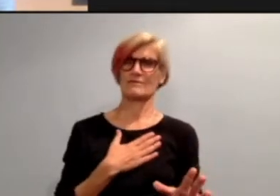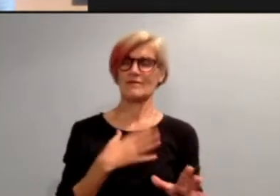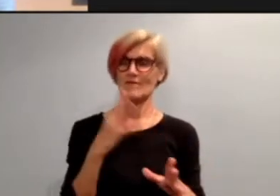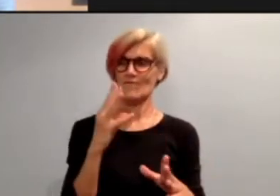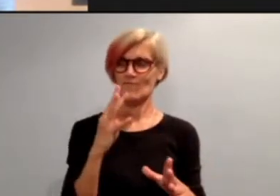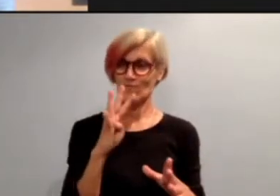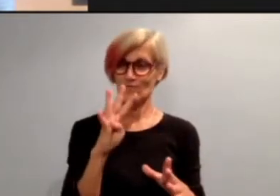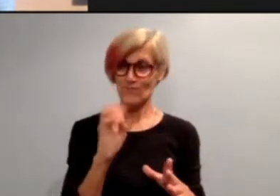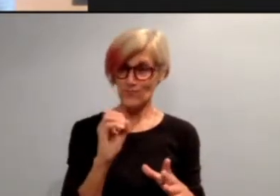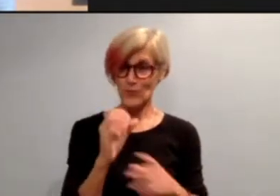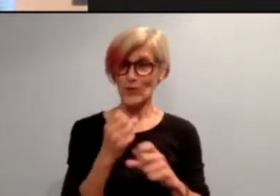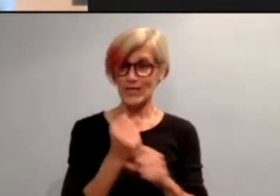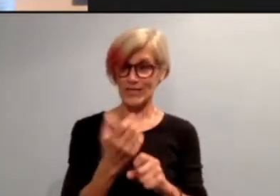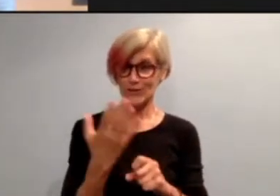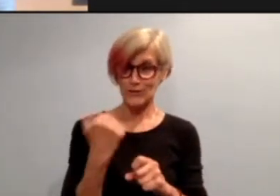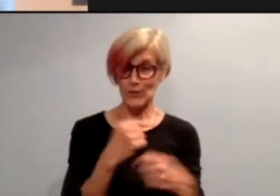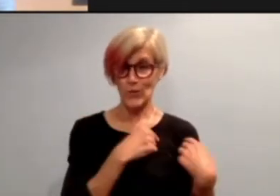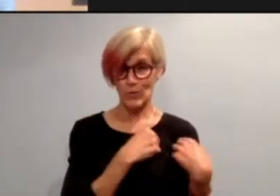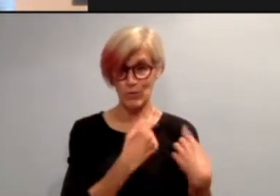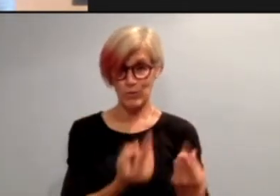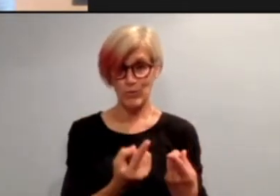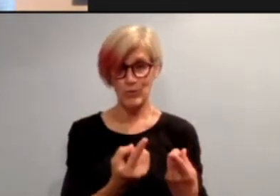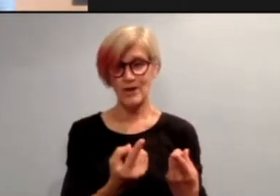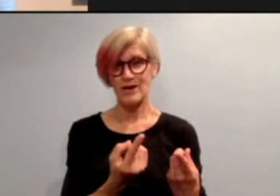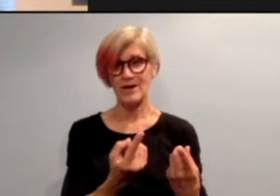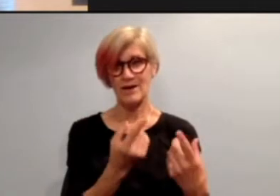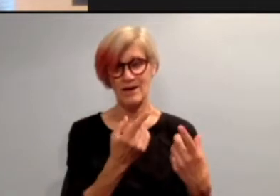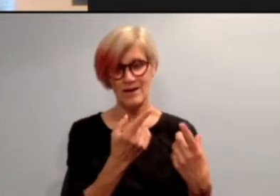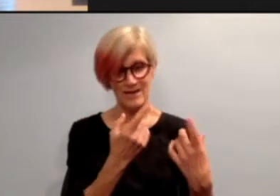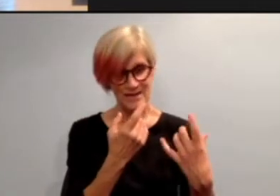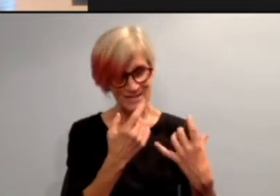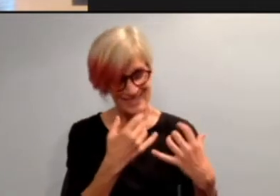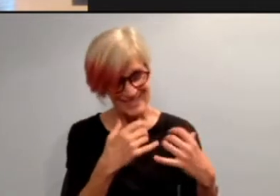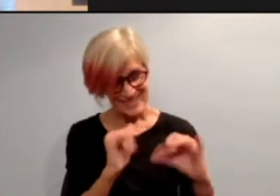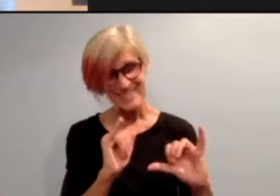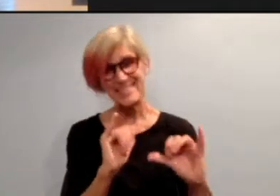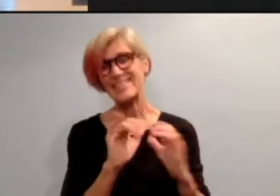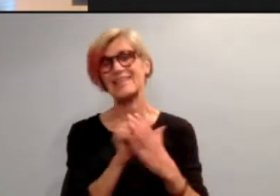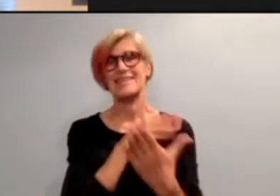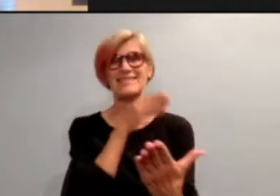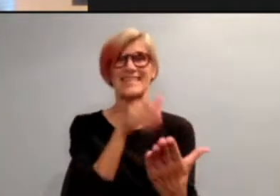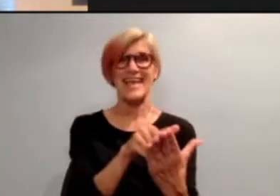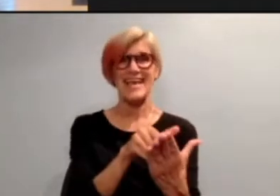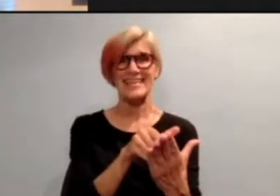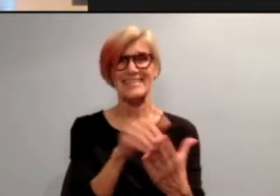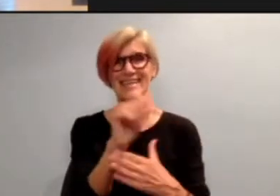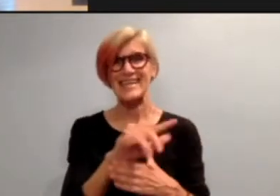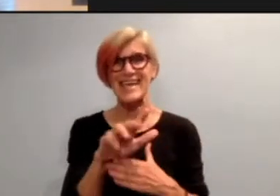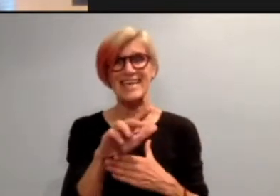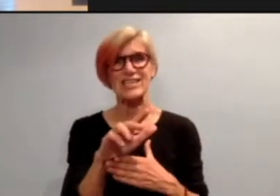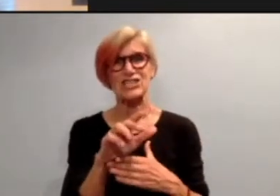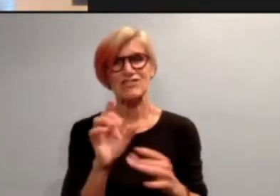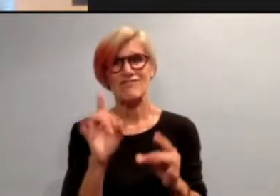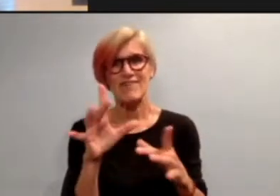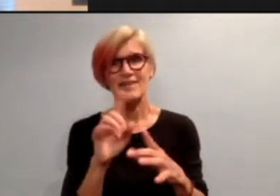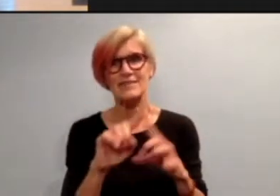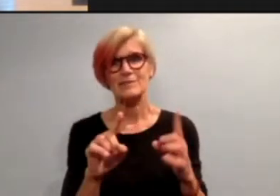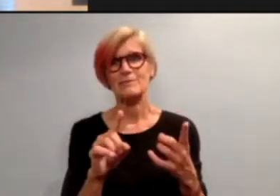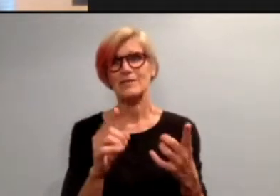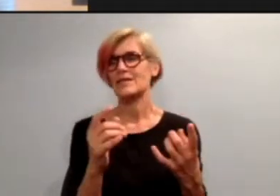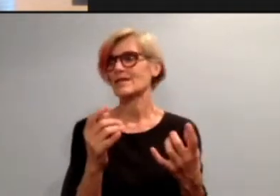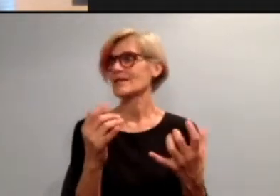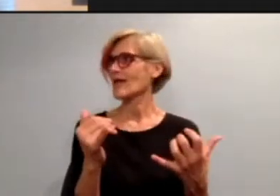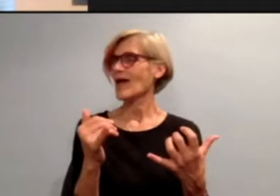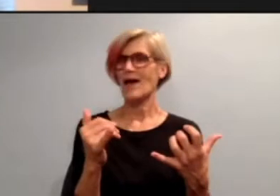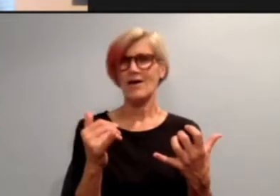we have endured all of this anti-Asian violence. And yet today it means even more to me now, because